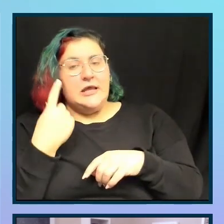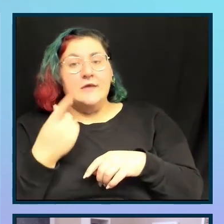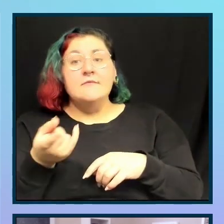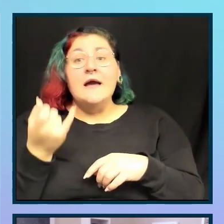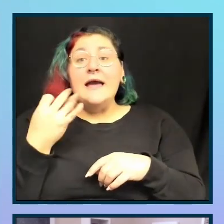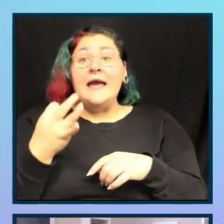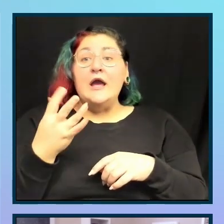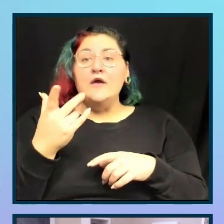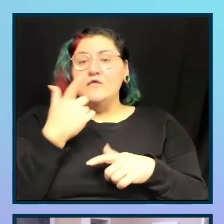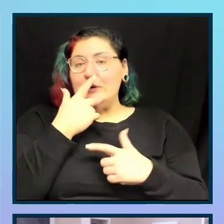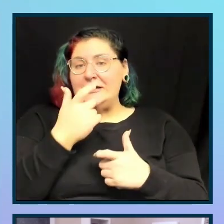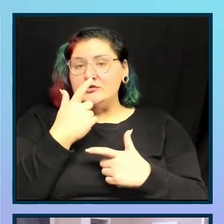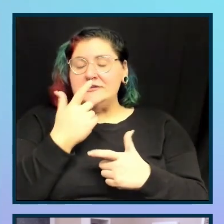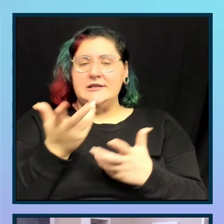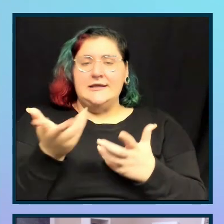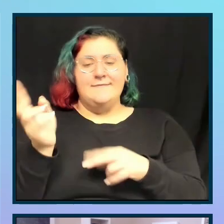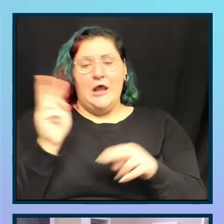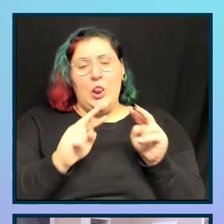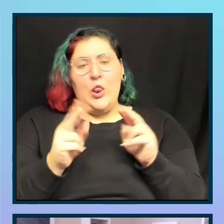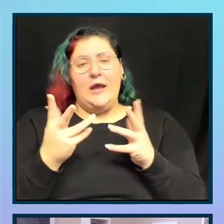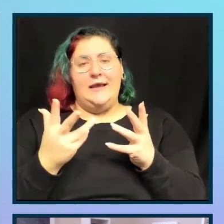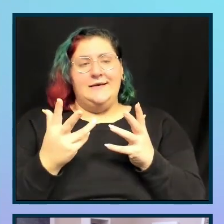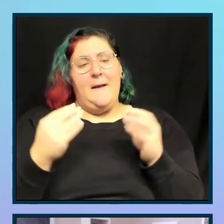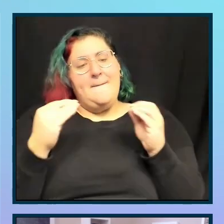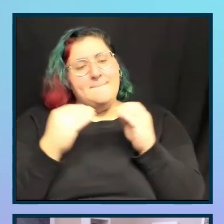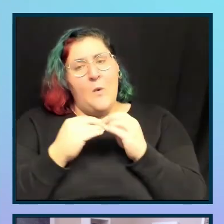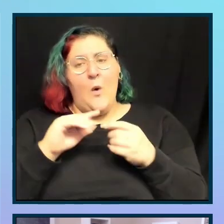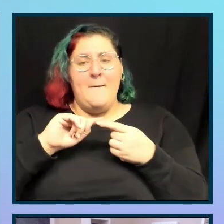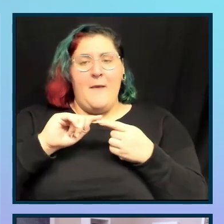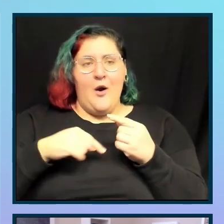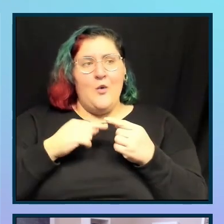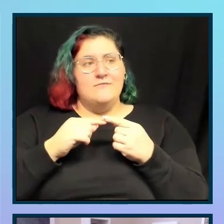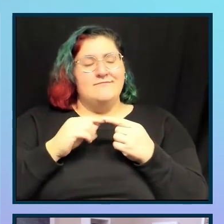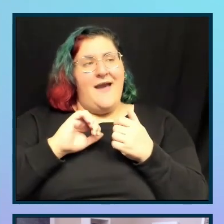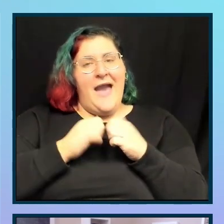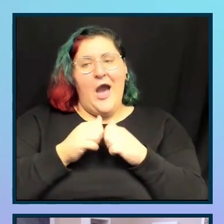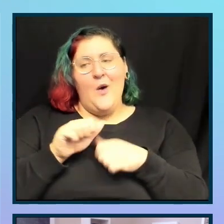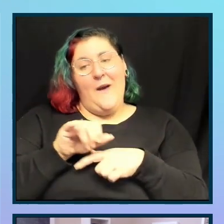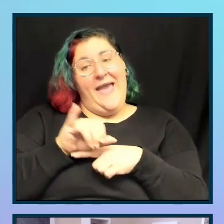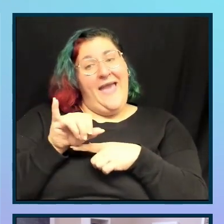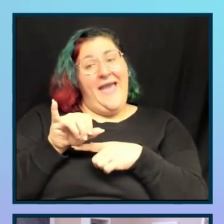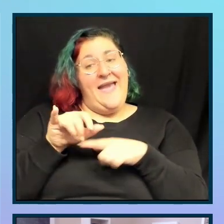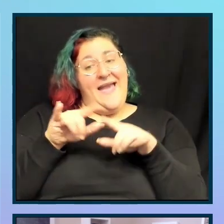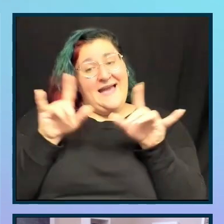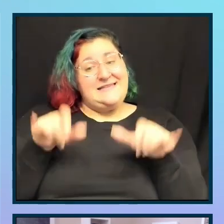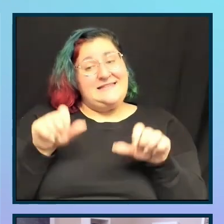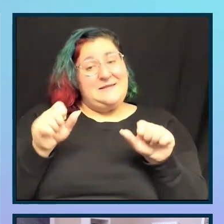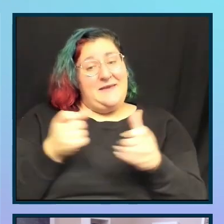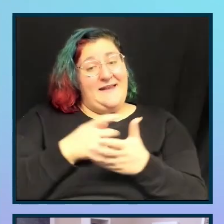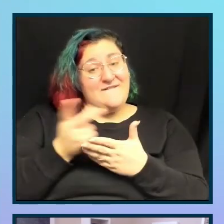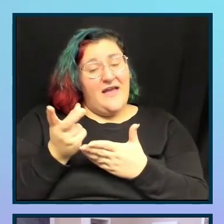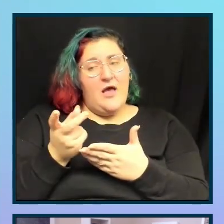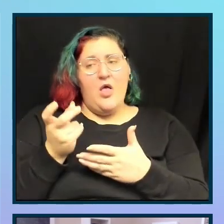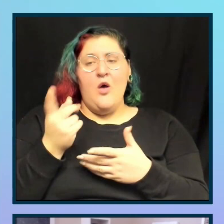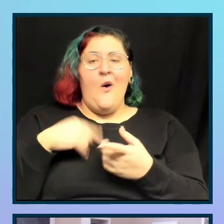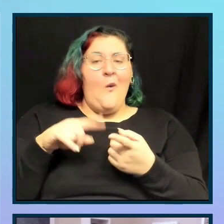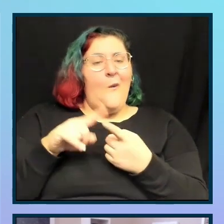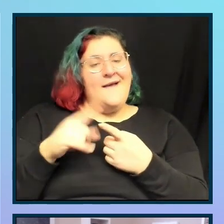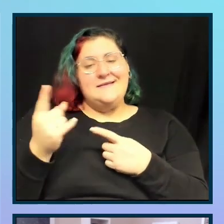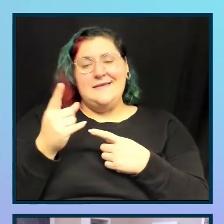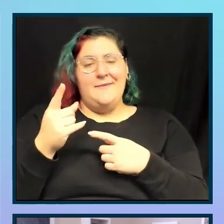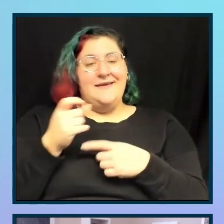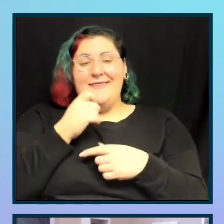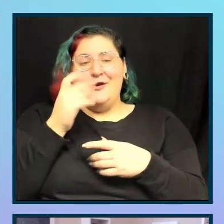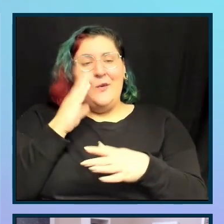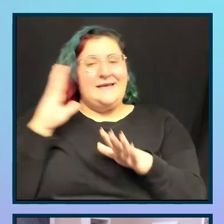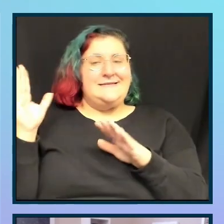AI systems can fail when they are asked to do unexpected things or when they are presented with unexpected